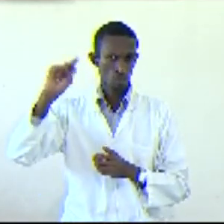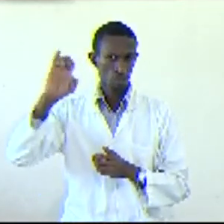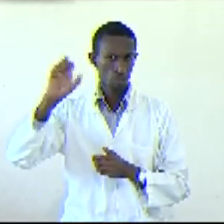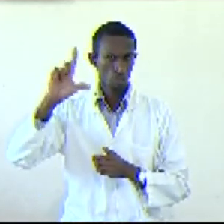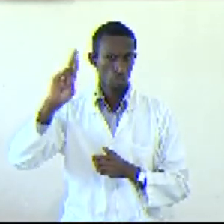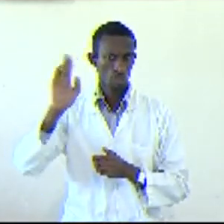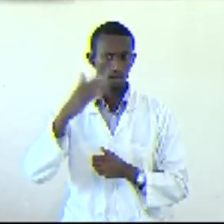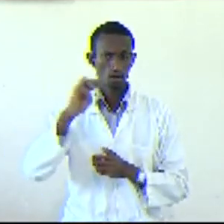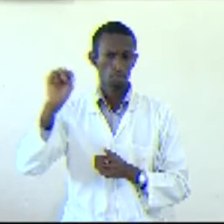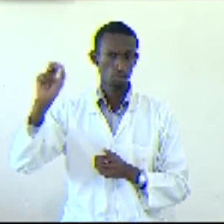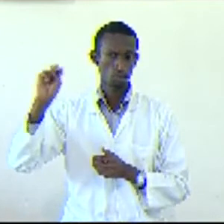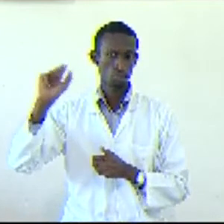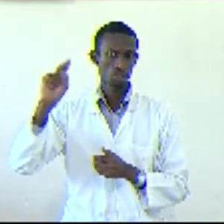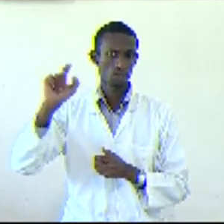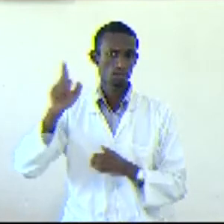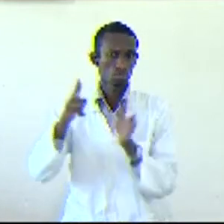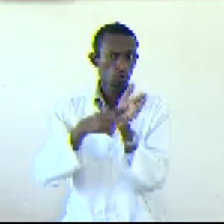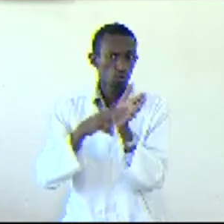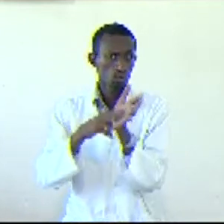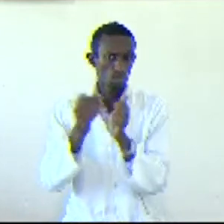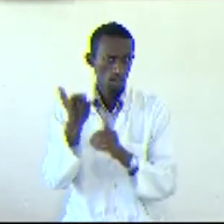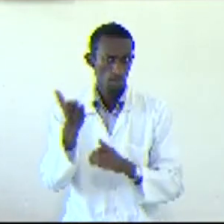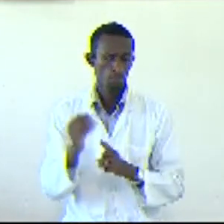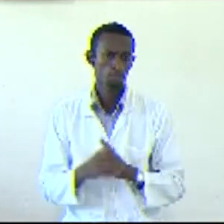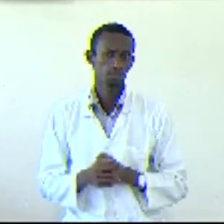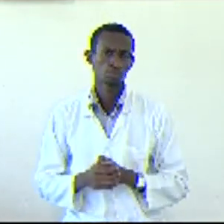is constant if no external force is acted